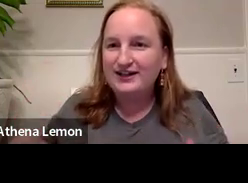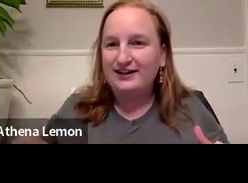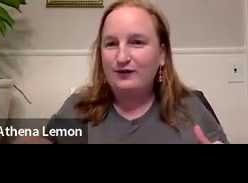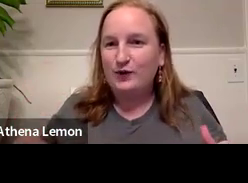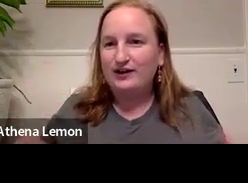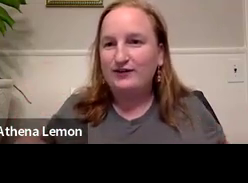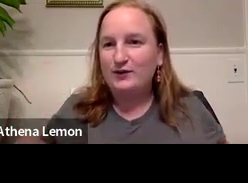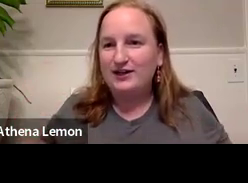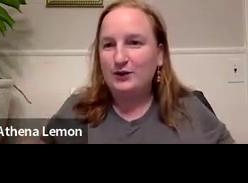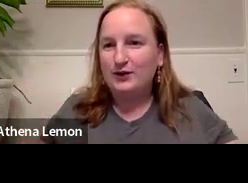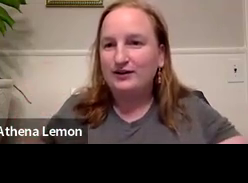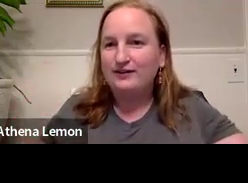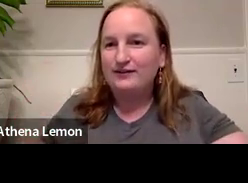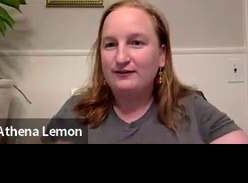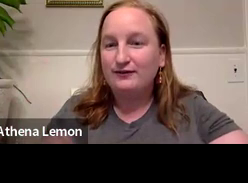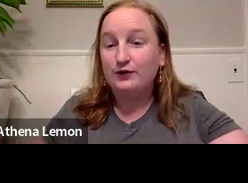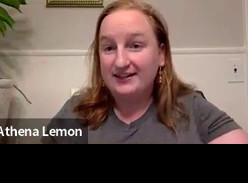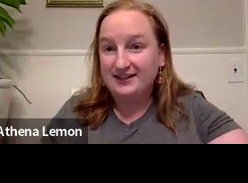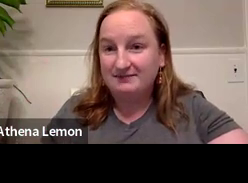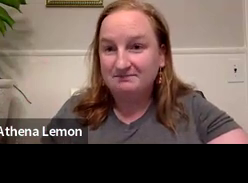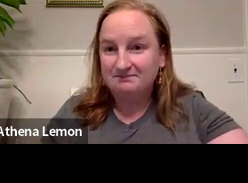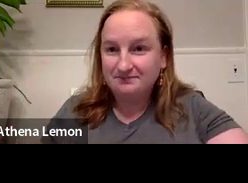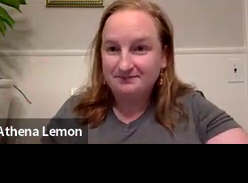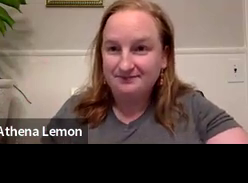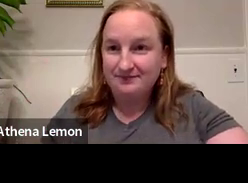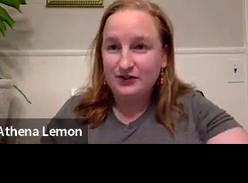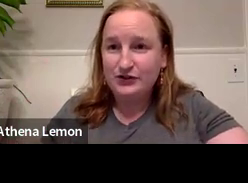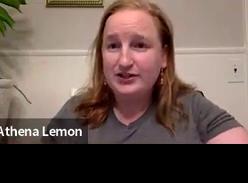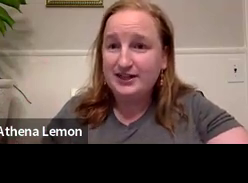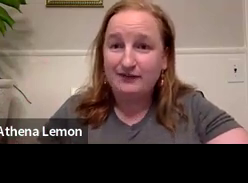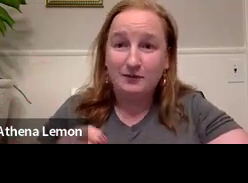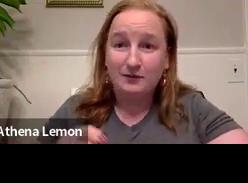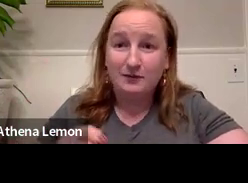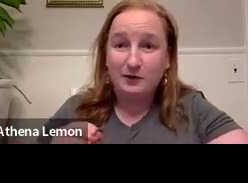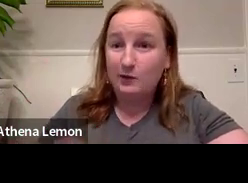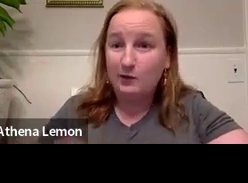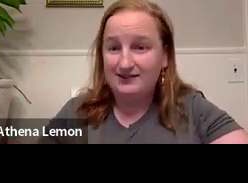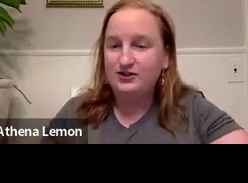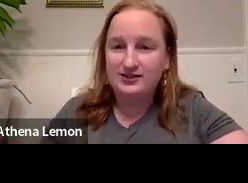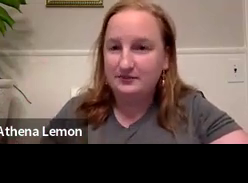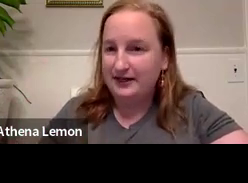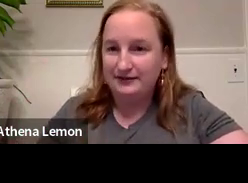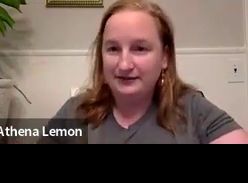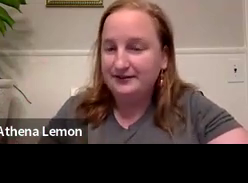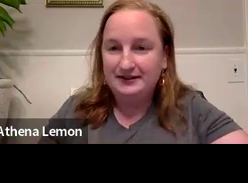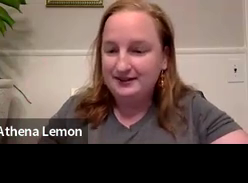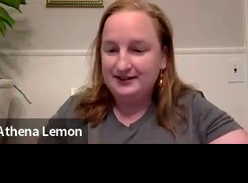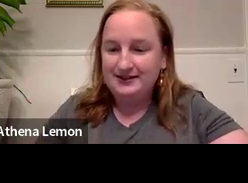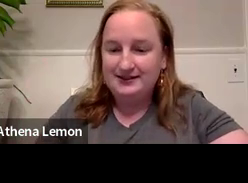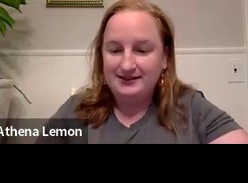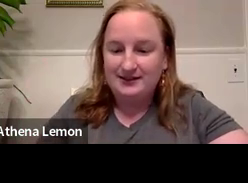goldfish for if you get your flu vaccine. So you can take it from a wild disease to just a